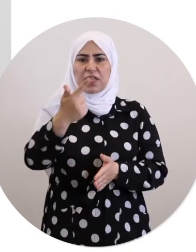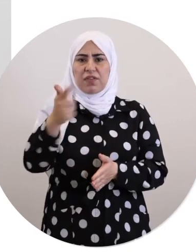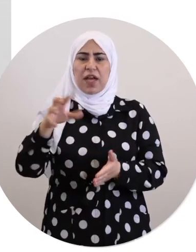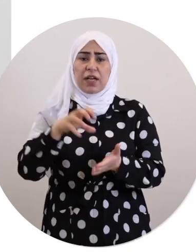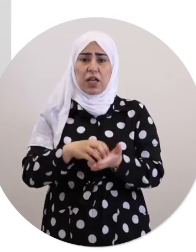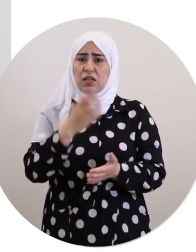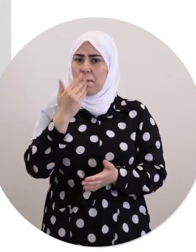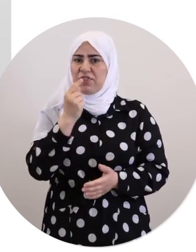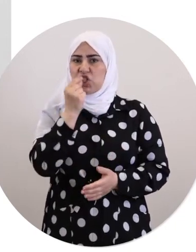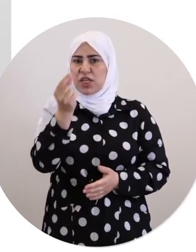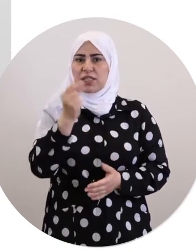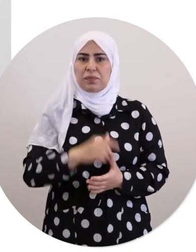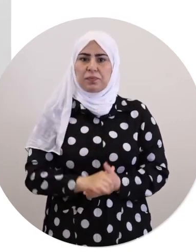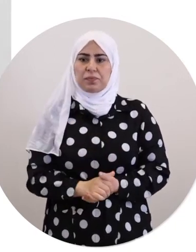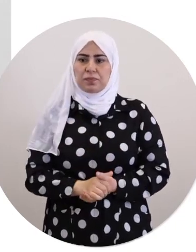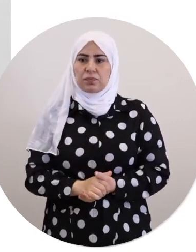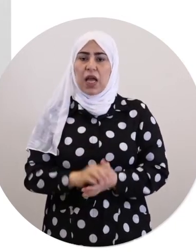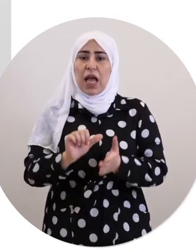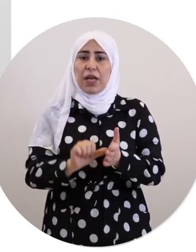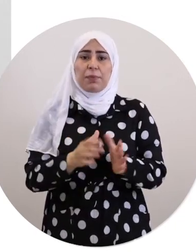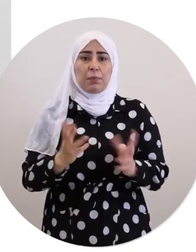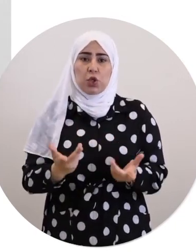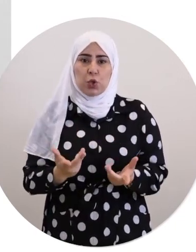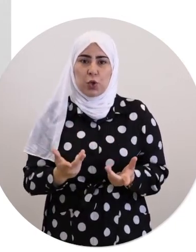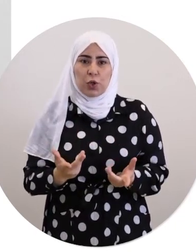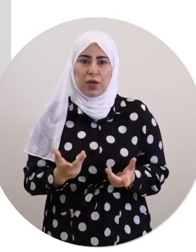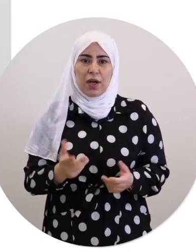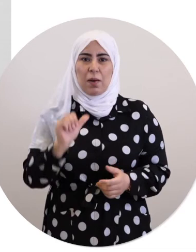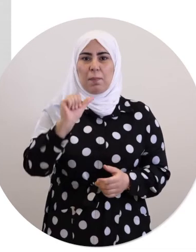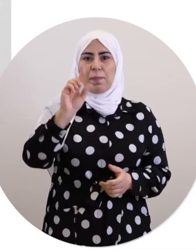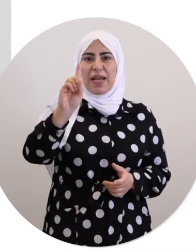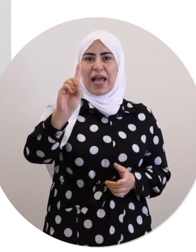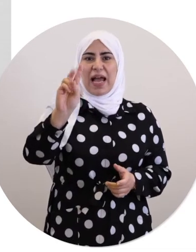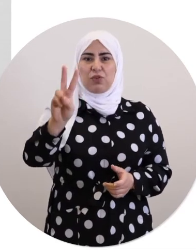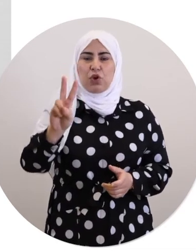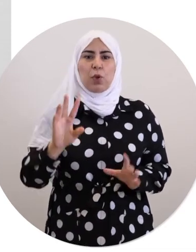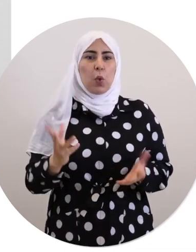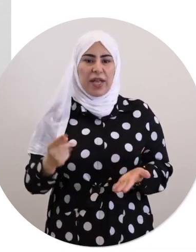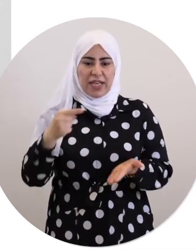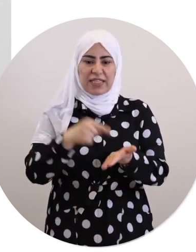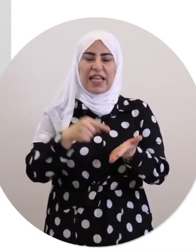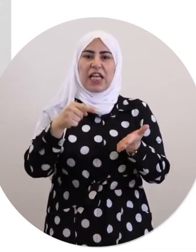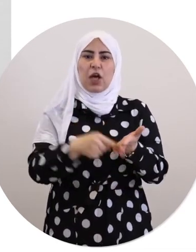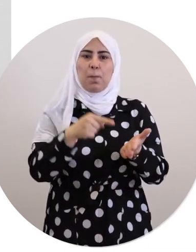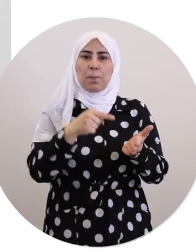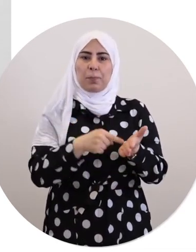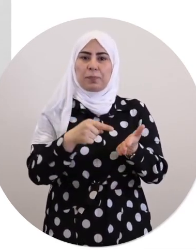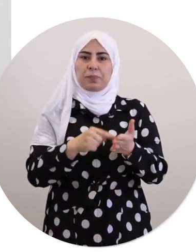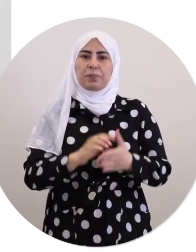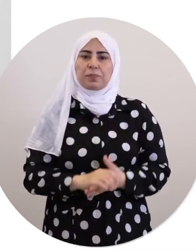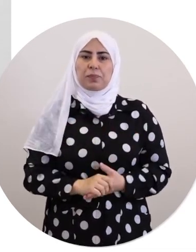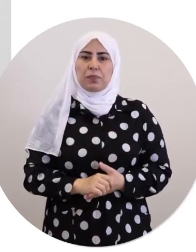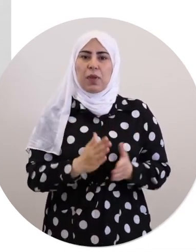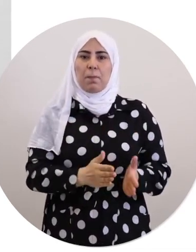class without permission. Now we're going to start obviously with what? With our adverb. Do you see it in the sentence?